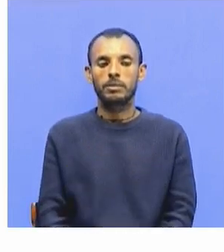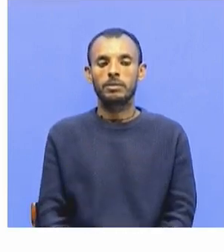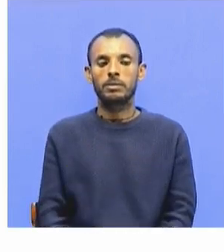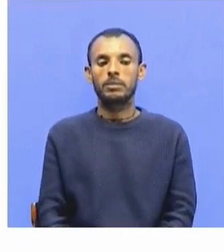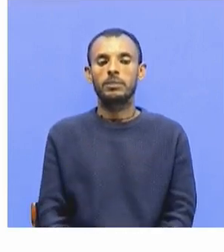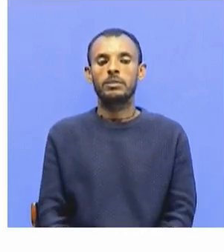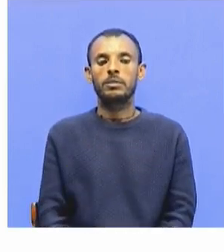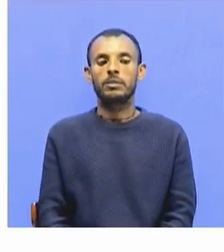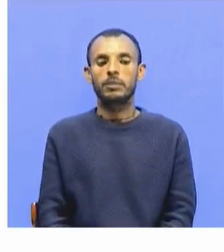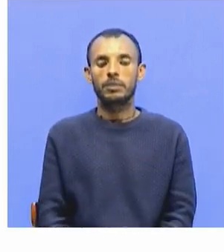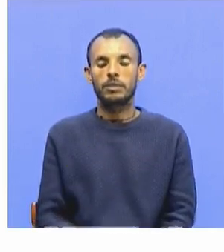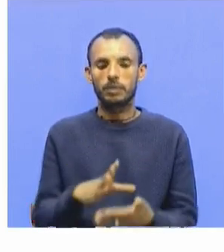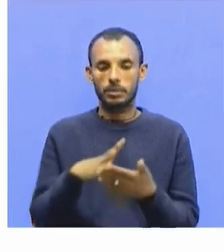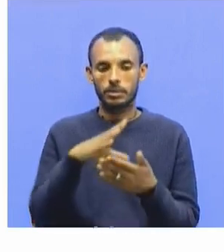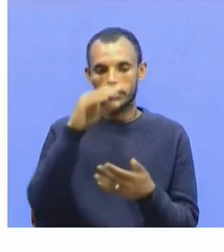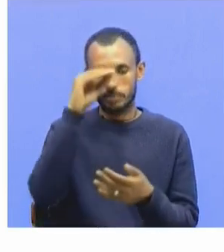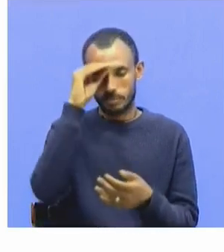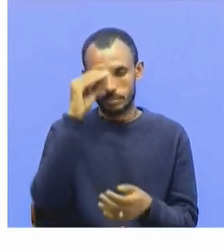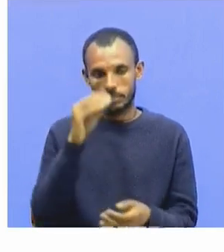learning.